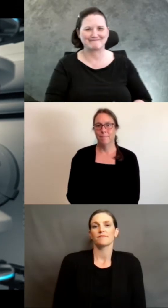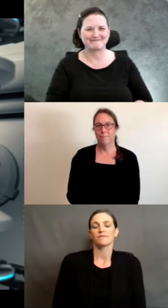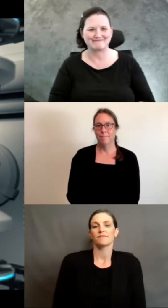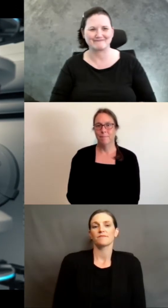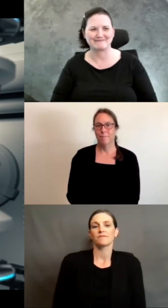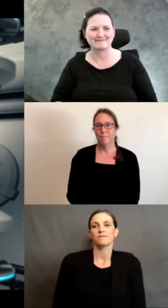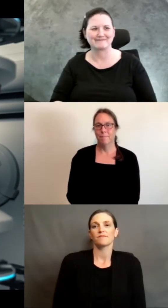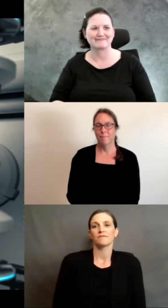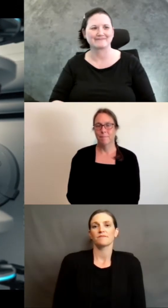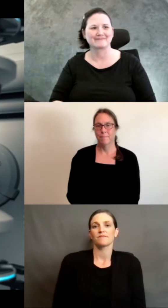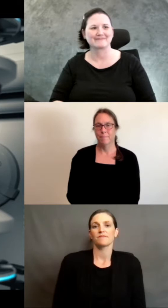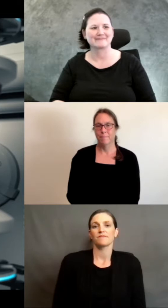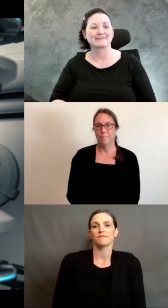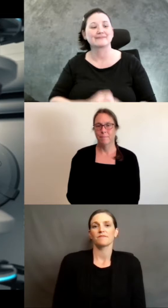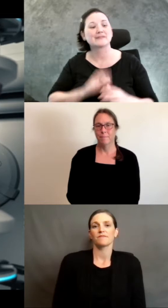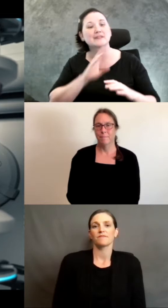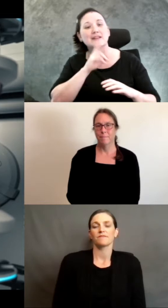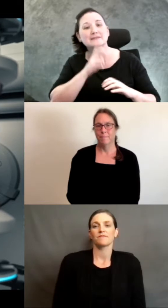Marquis.